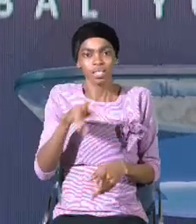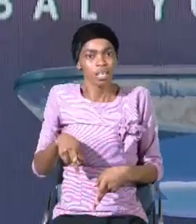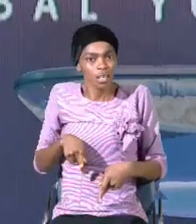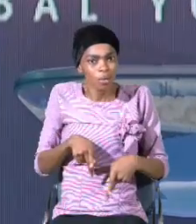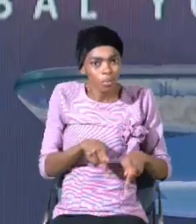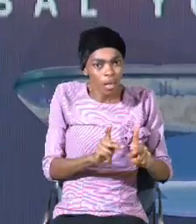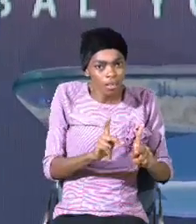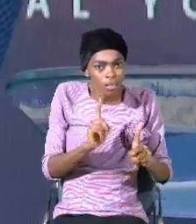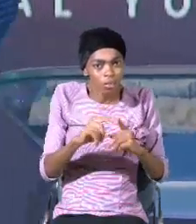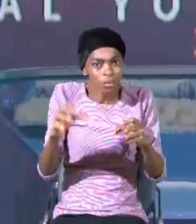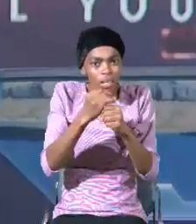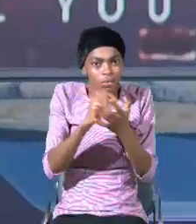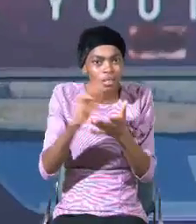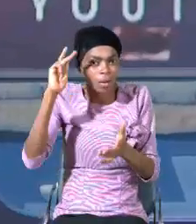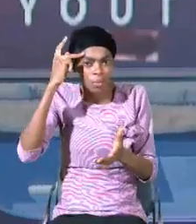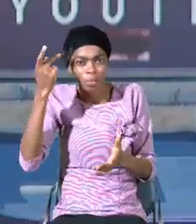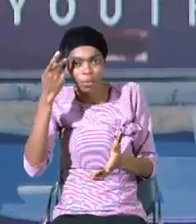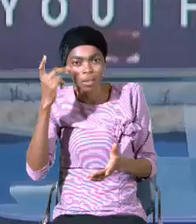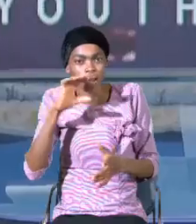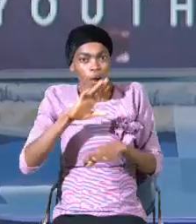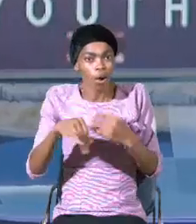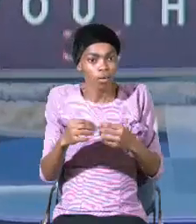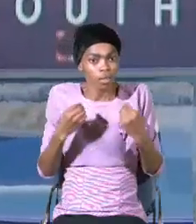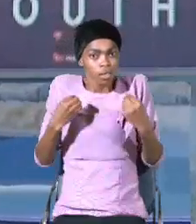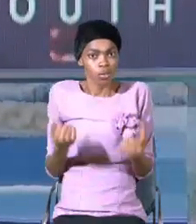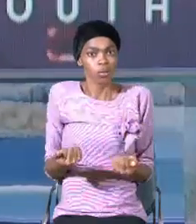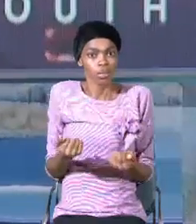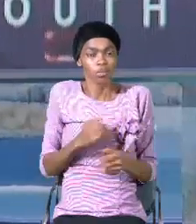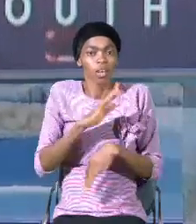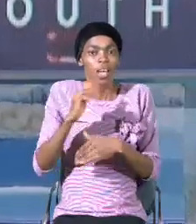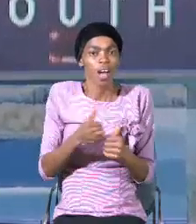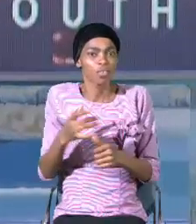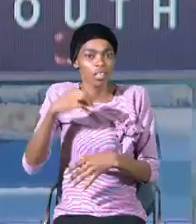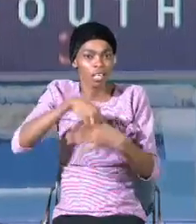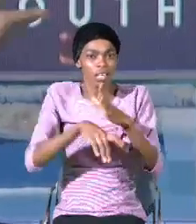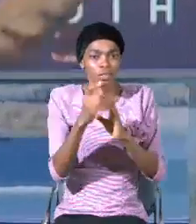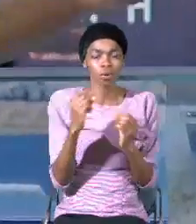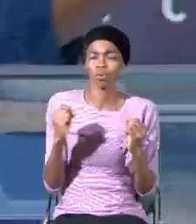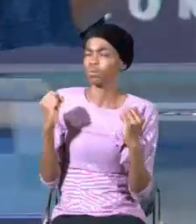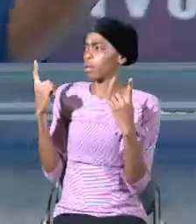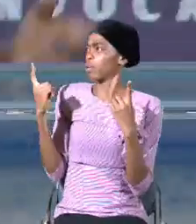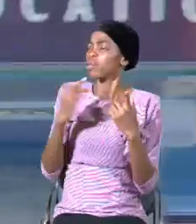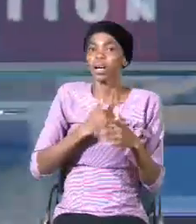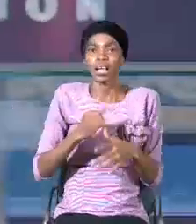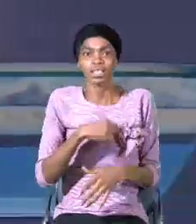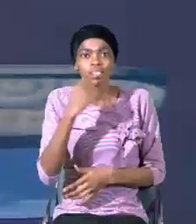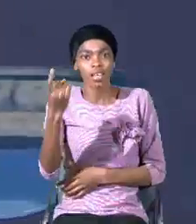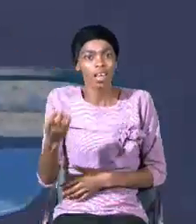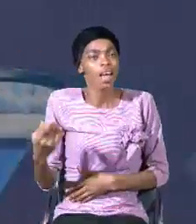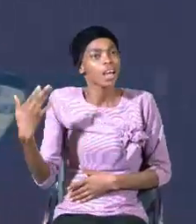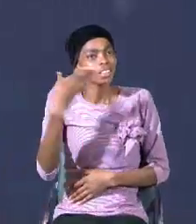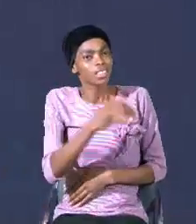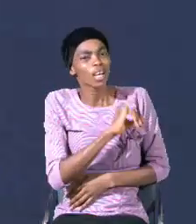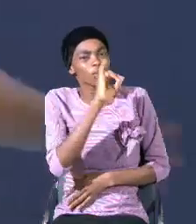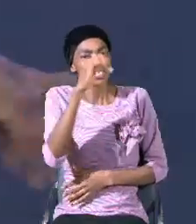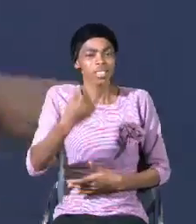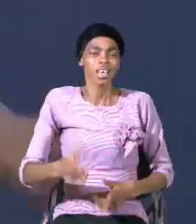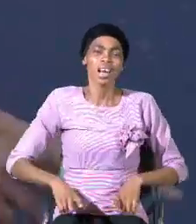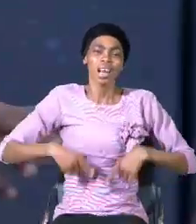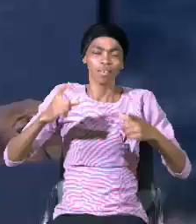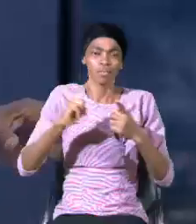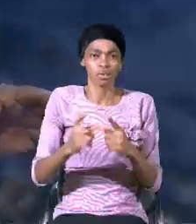that purpose. All of a sudden, everything in you wakes up and you say, there is a life to live.